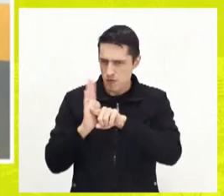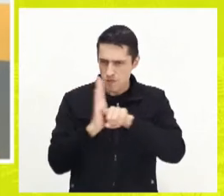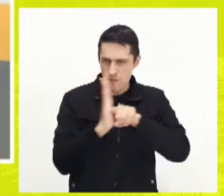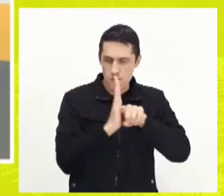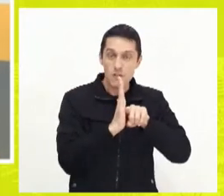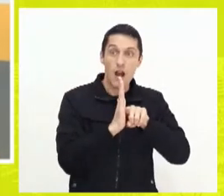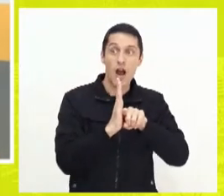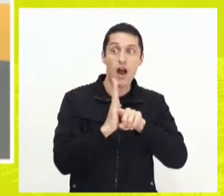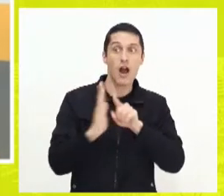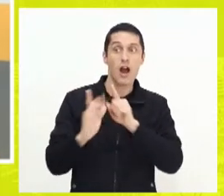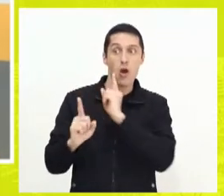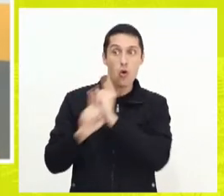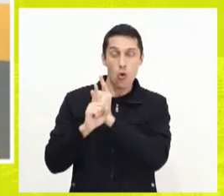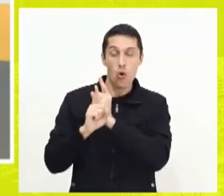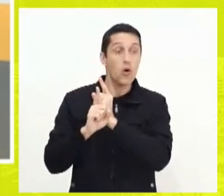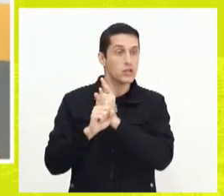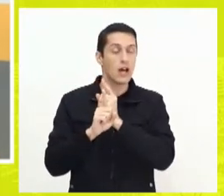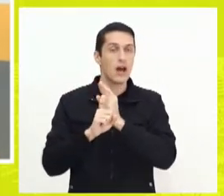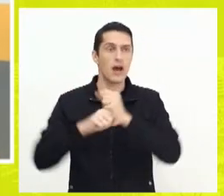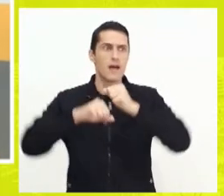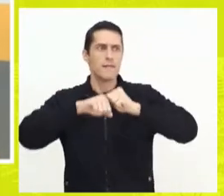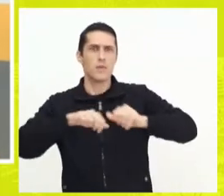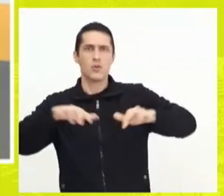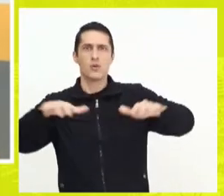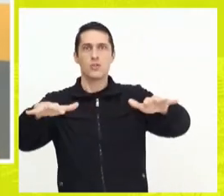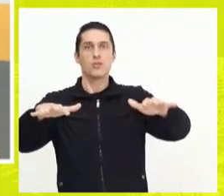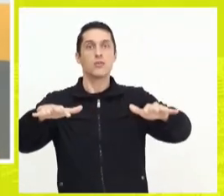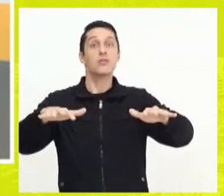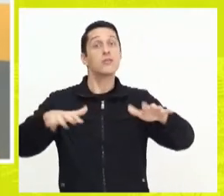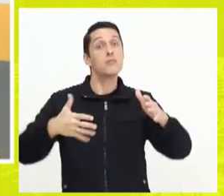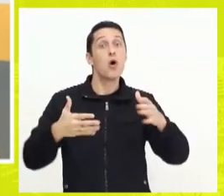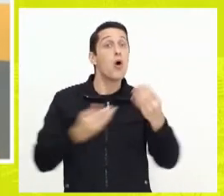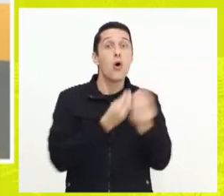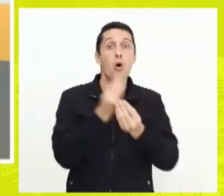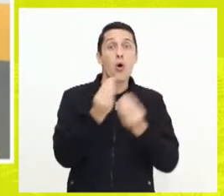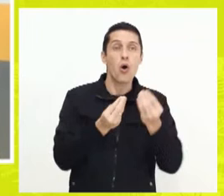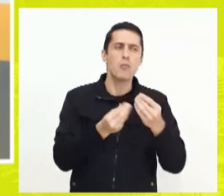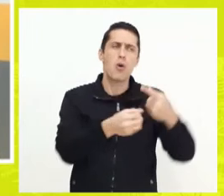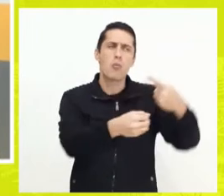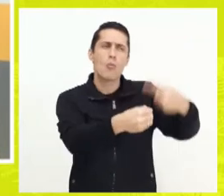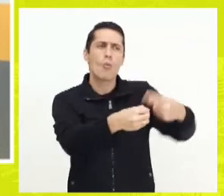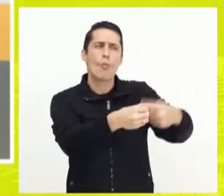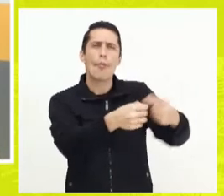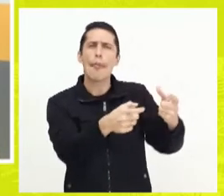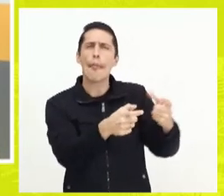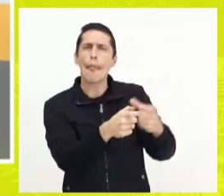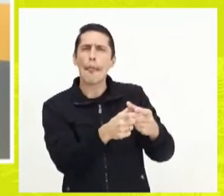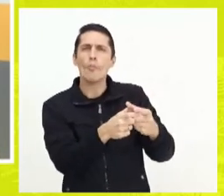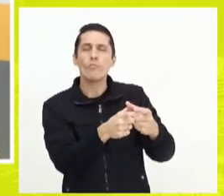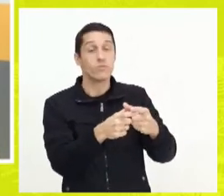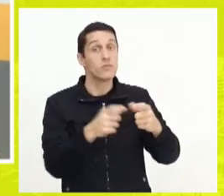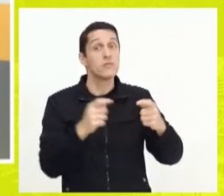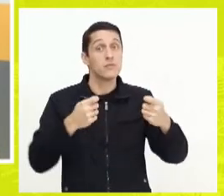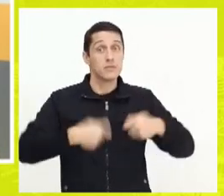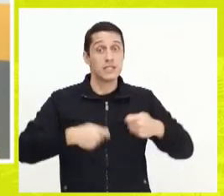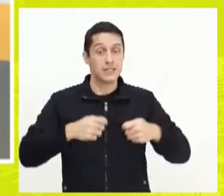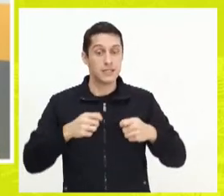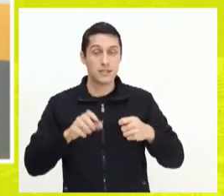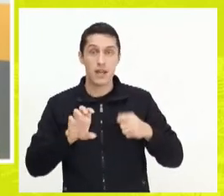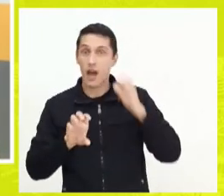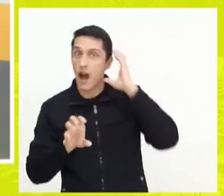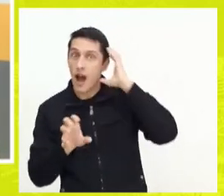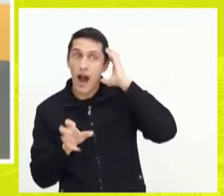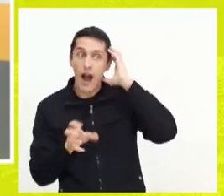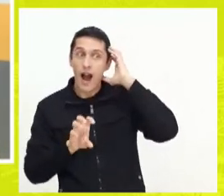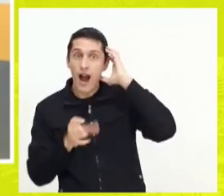through this community radio in the small town of the countryside it's the initiative from a